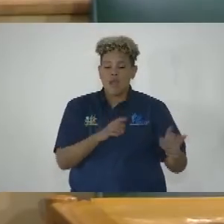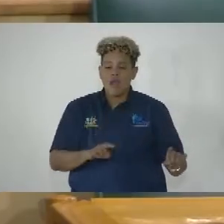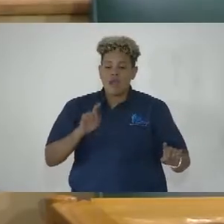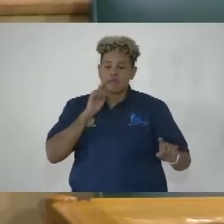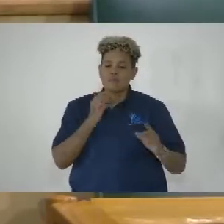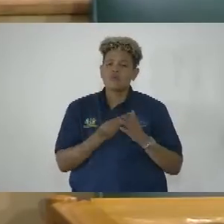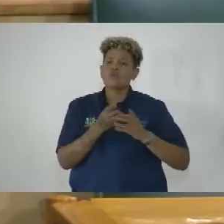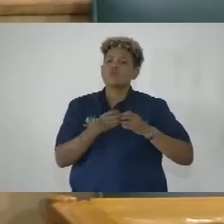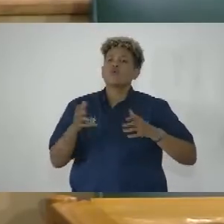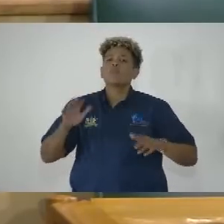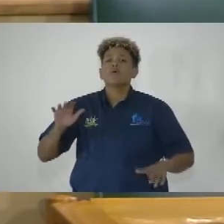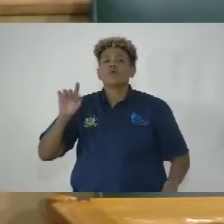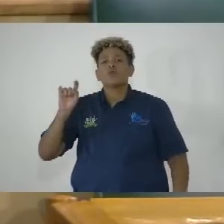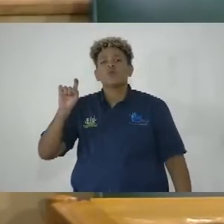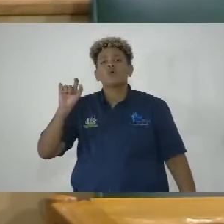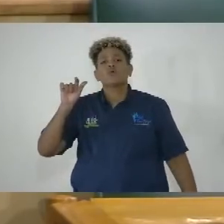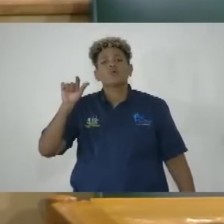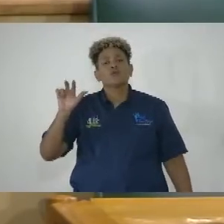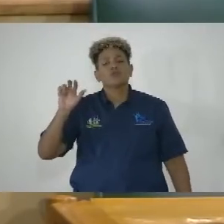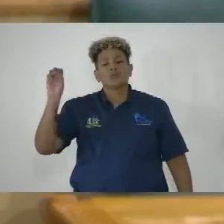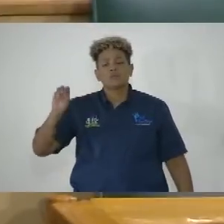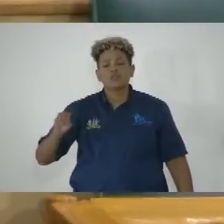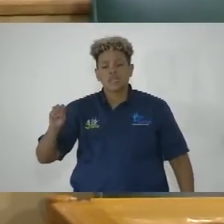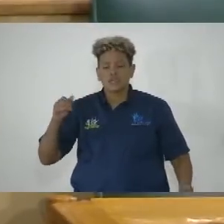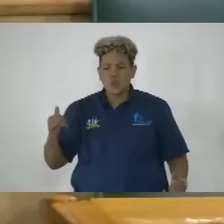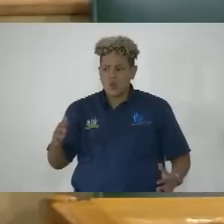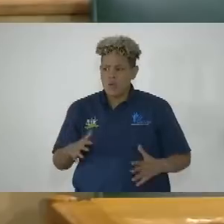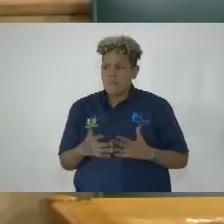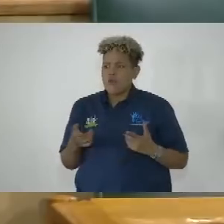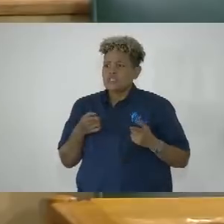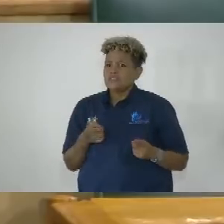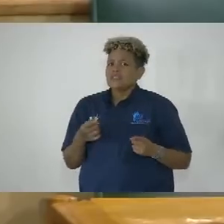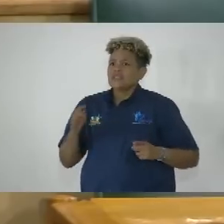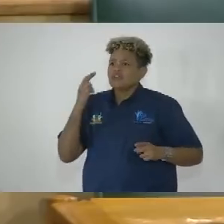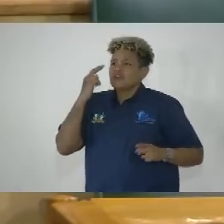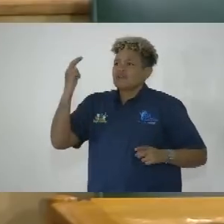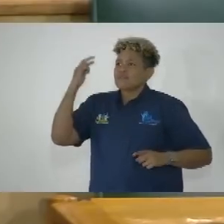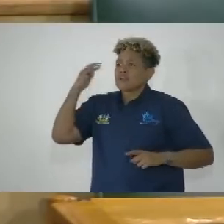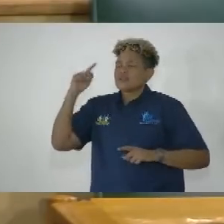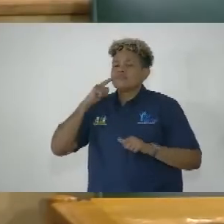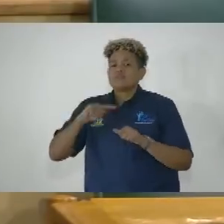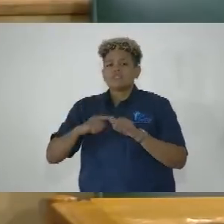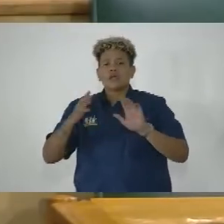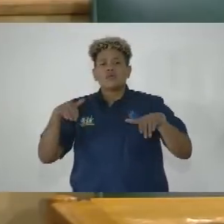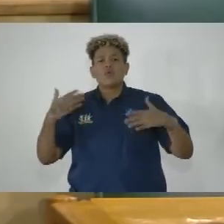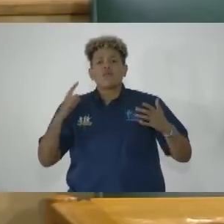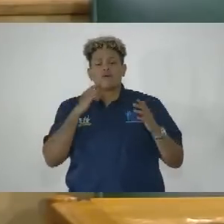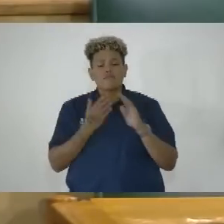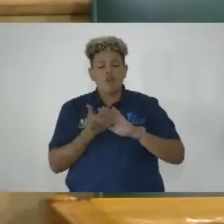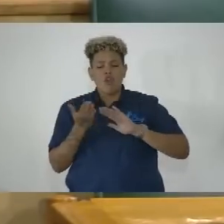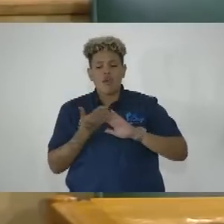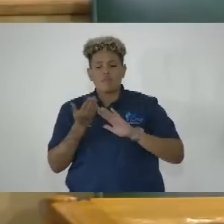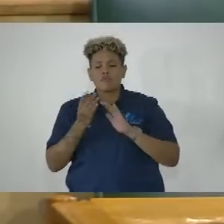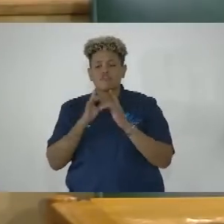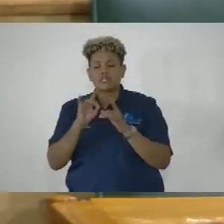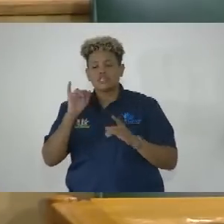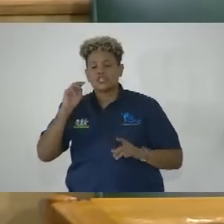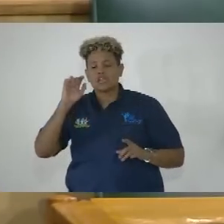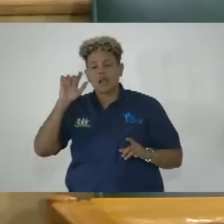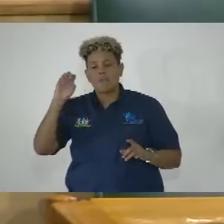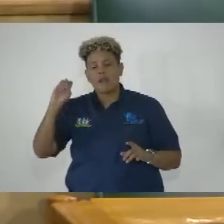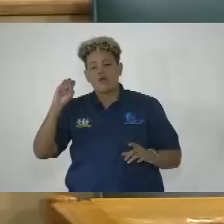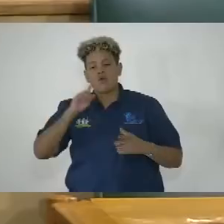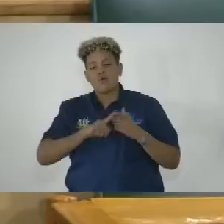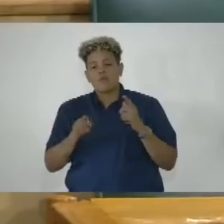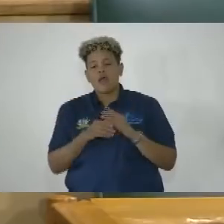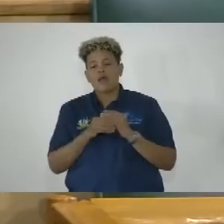by 123%. Now, much of that reflected the recommencement of operations at Jamaica.